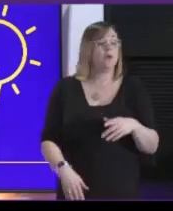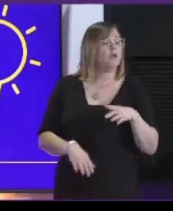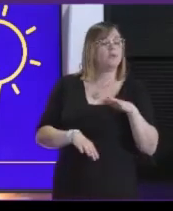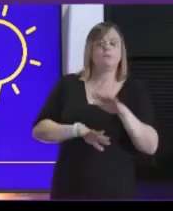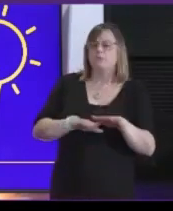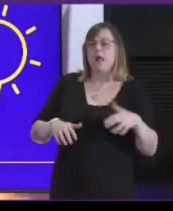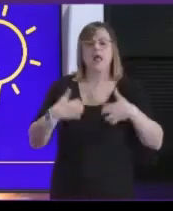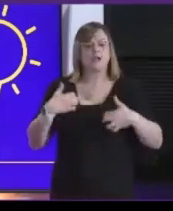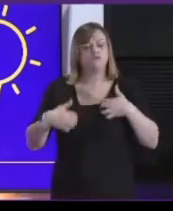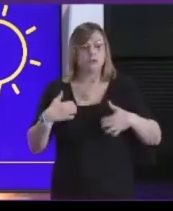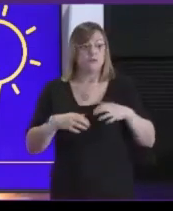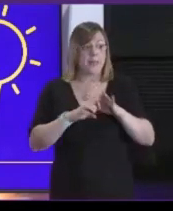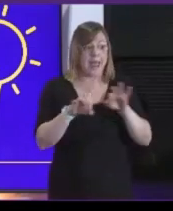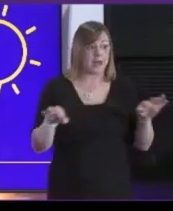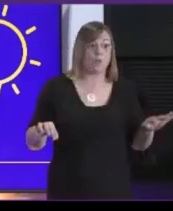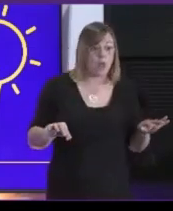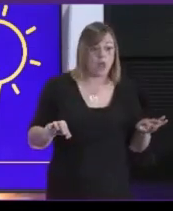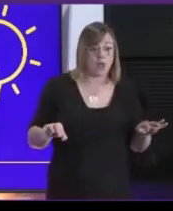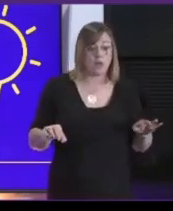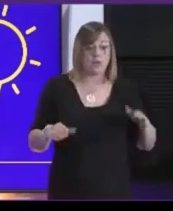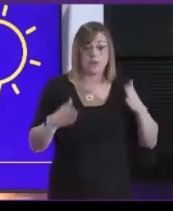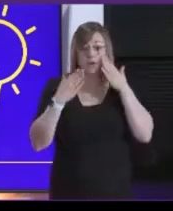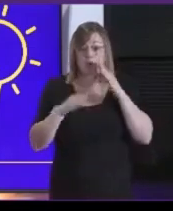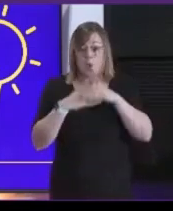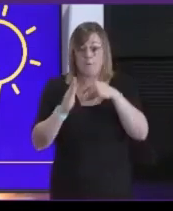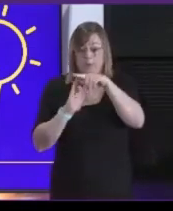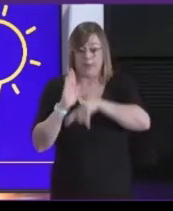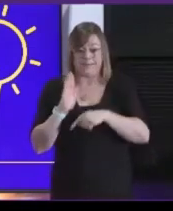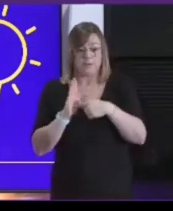from anywhere. They didn't know about this and they didn't care